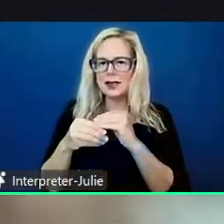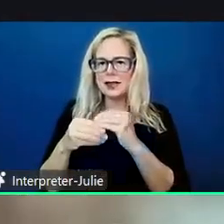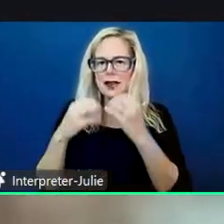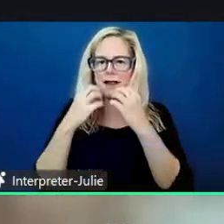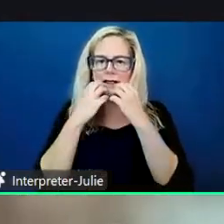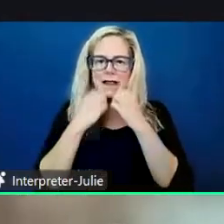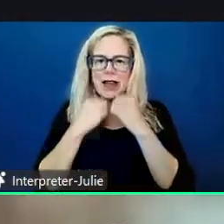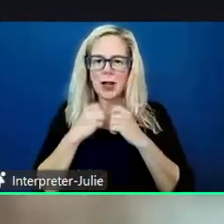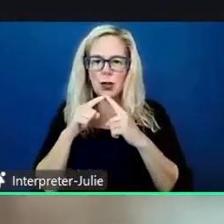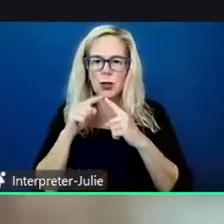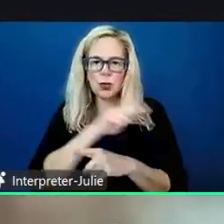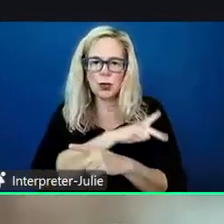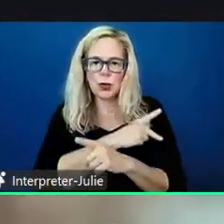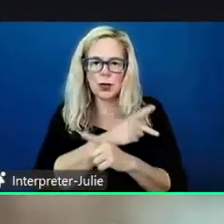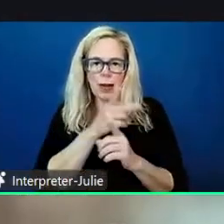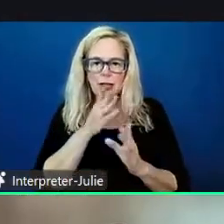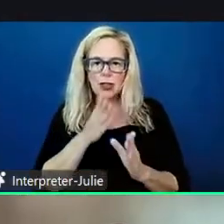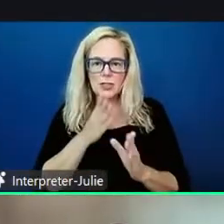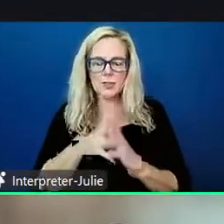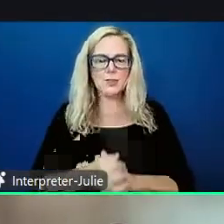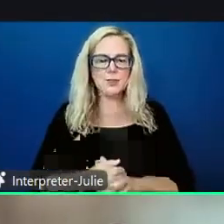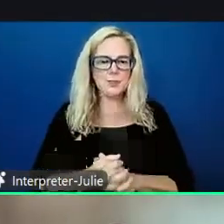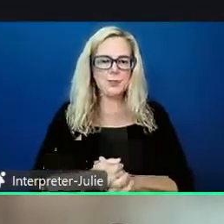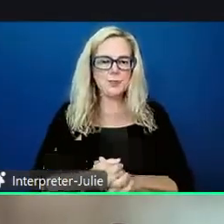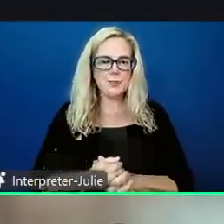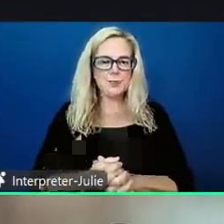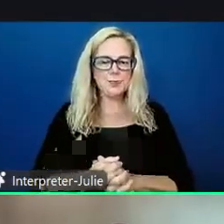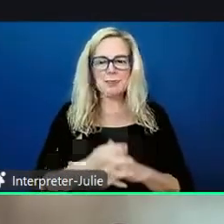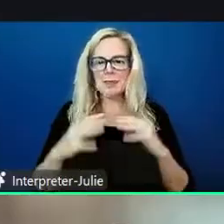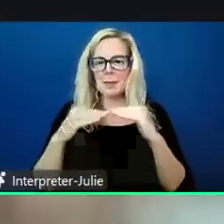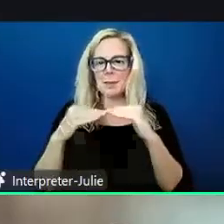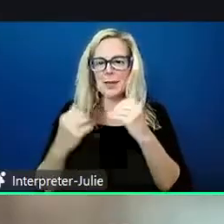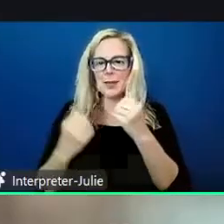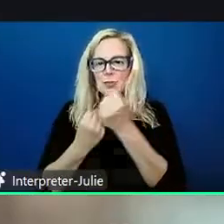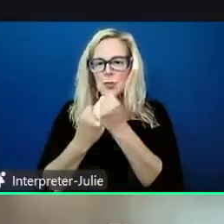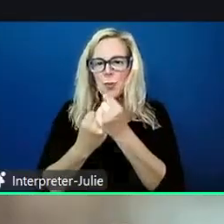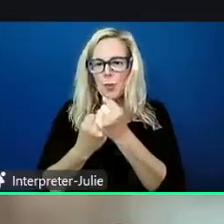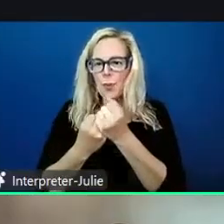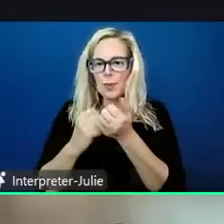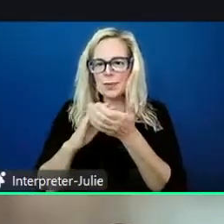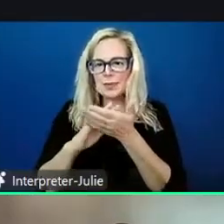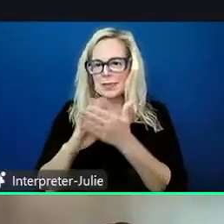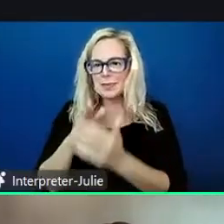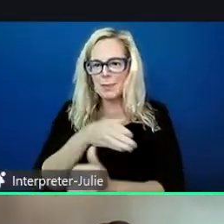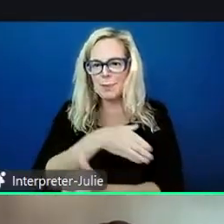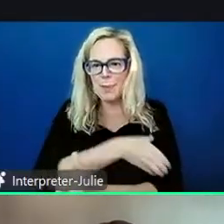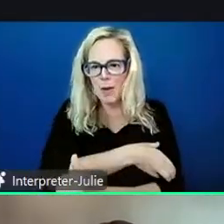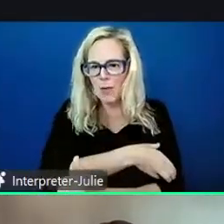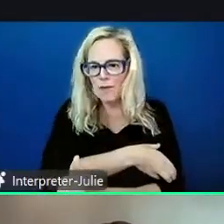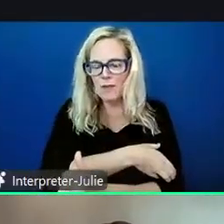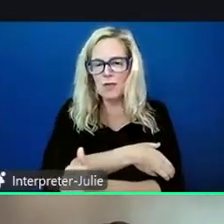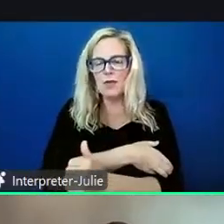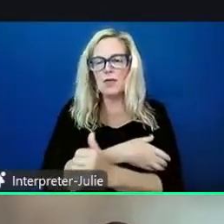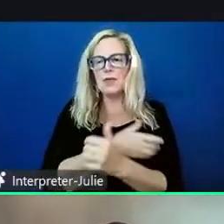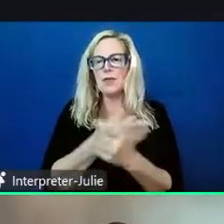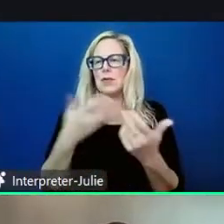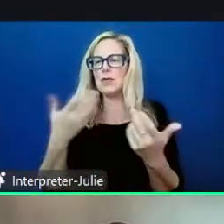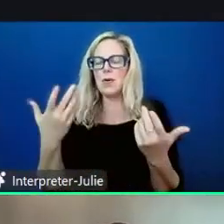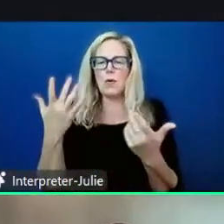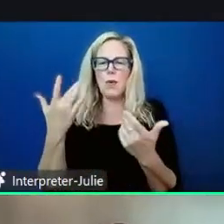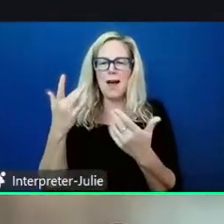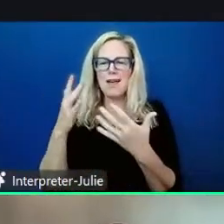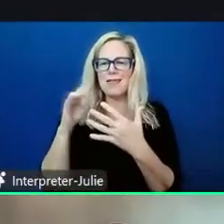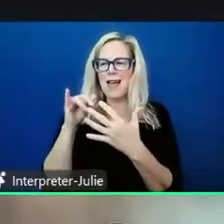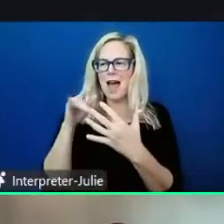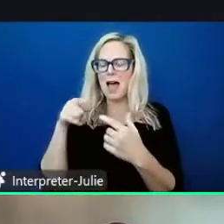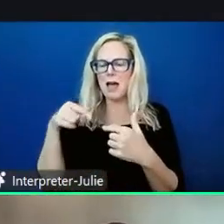patients. And this is where peer support becomes really powerful, not because it replaces institution, but because it removes friction. There's no gatekeeping,